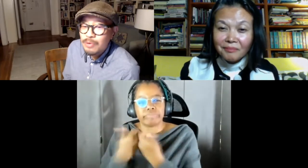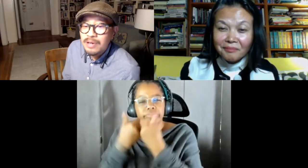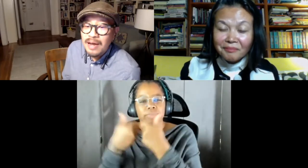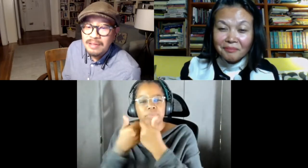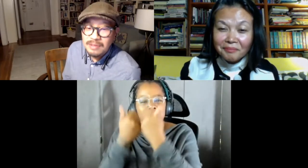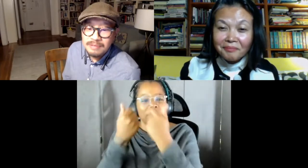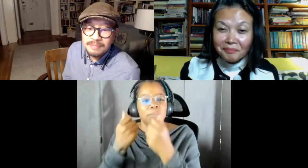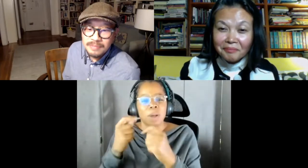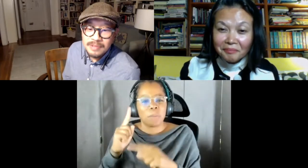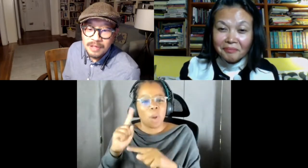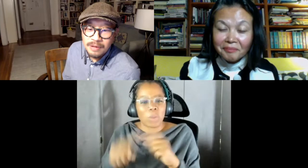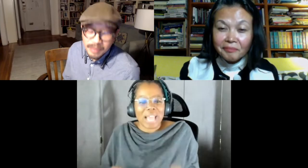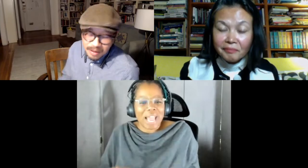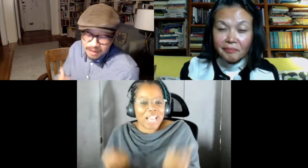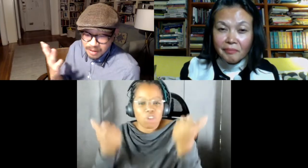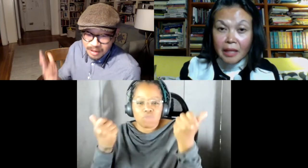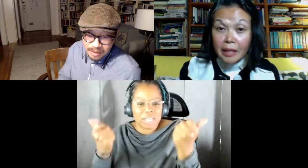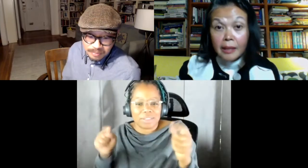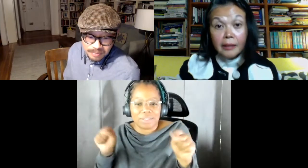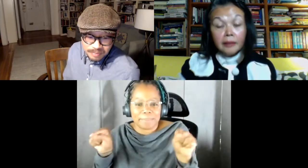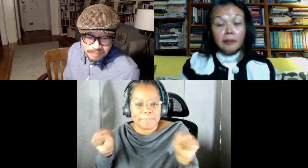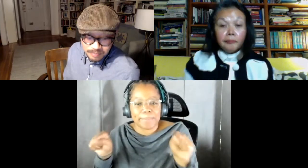can't get rid of either. So.